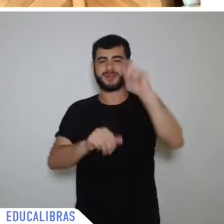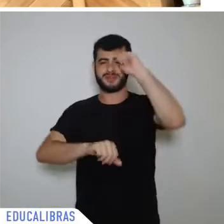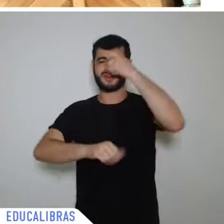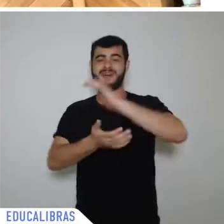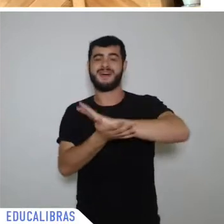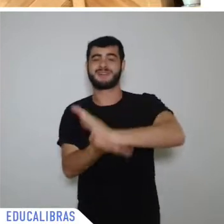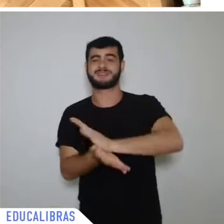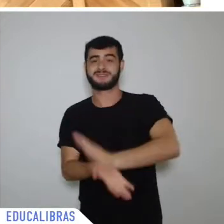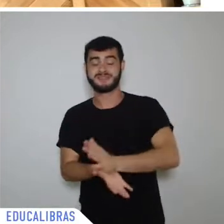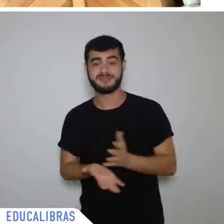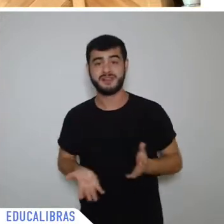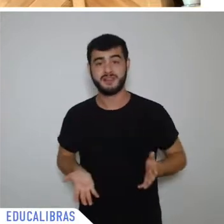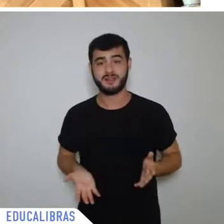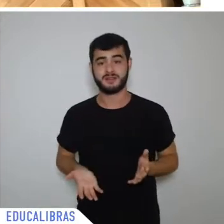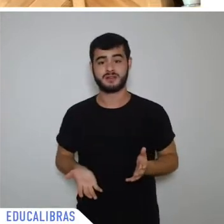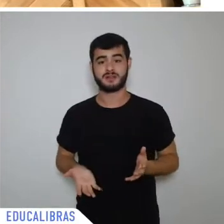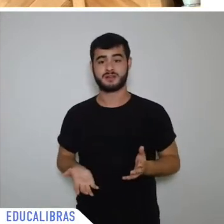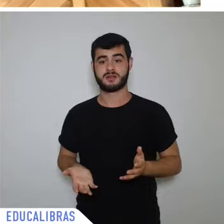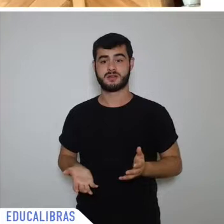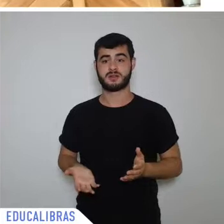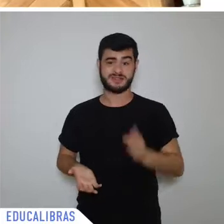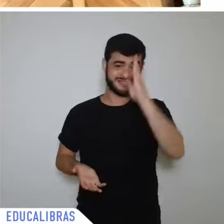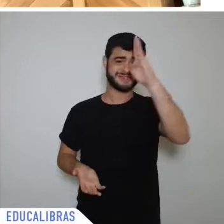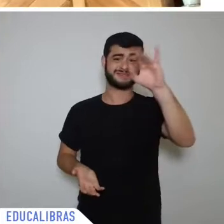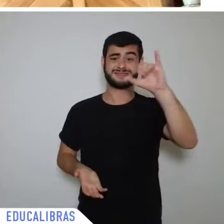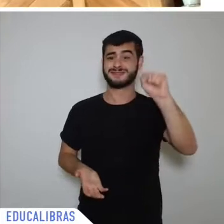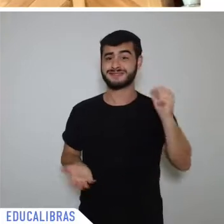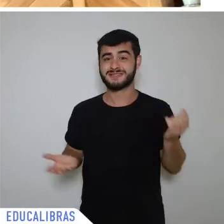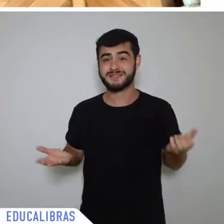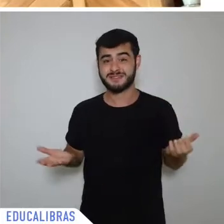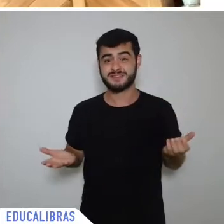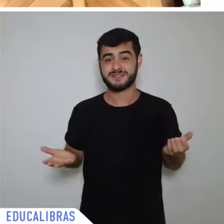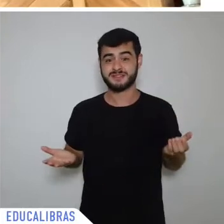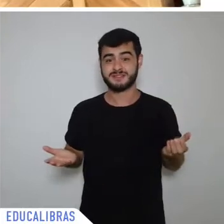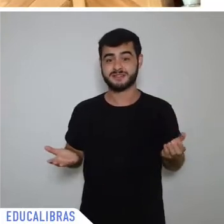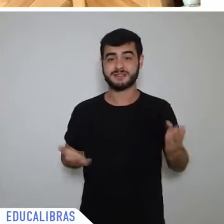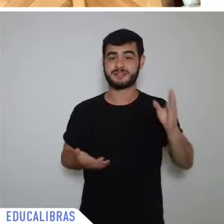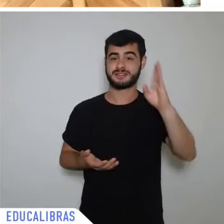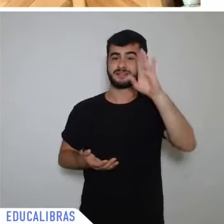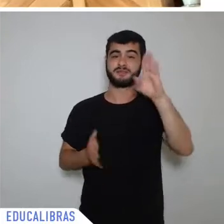racist contract, it's a cis contract,